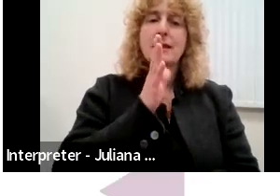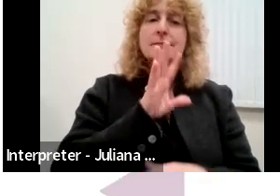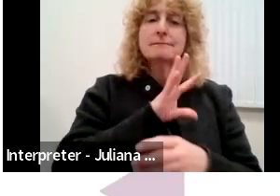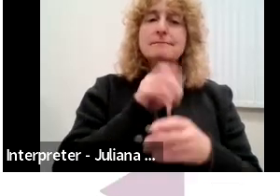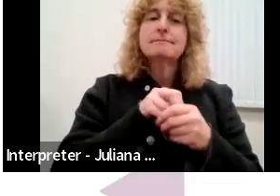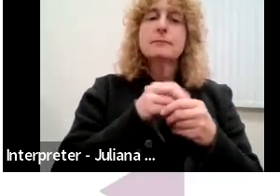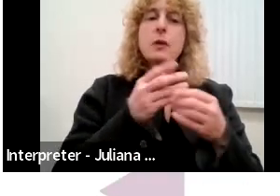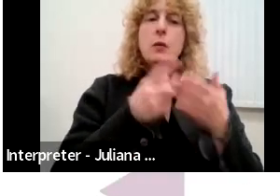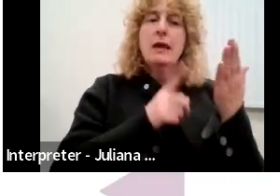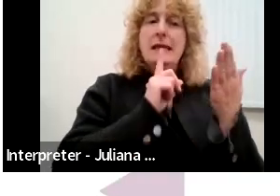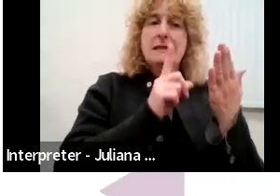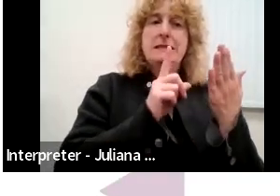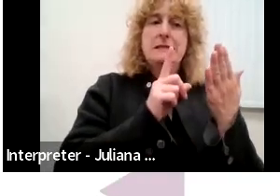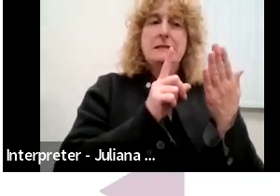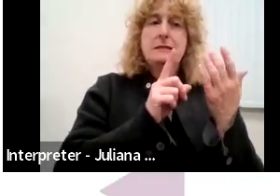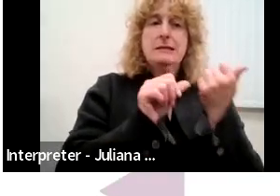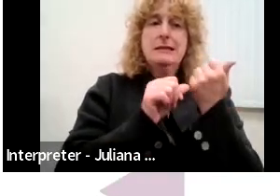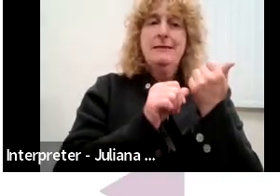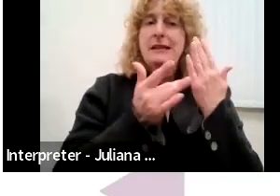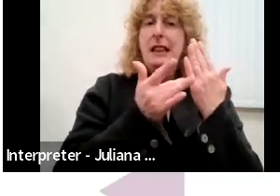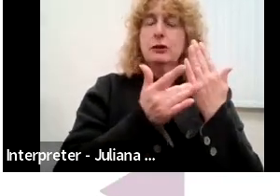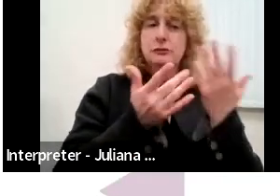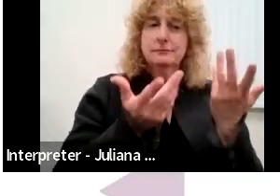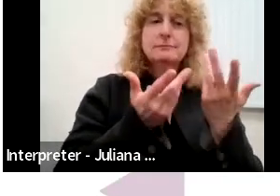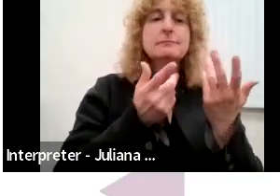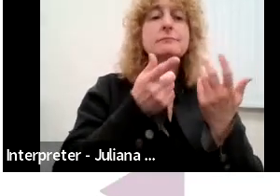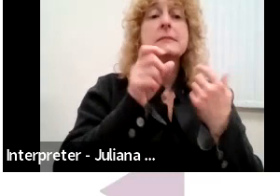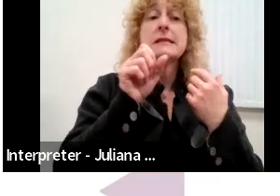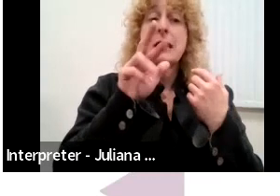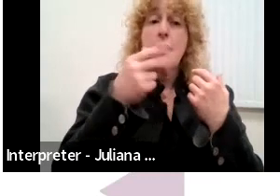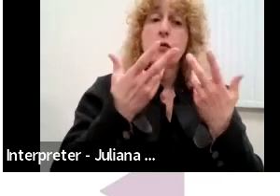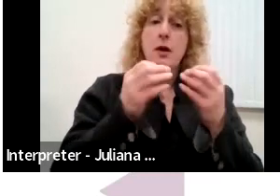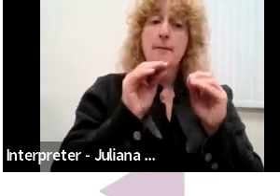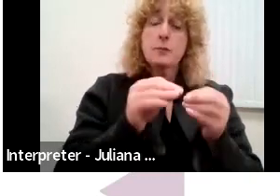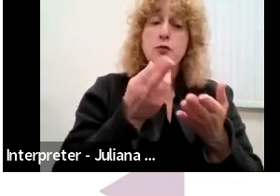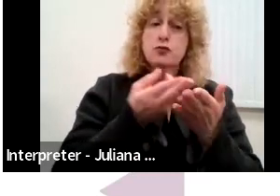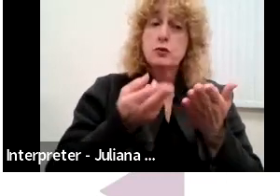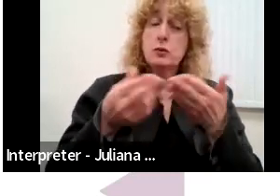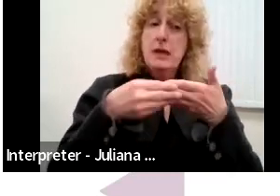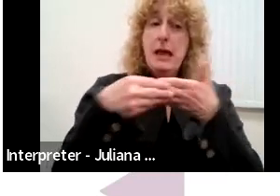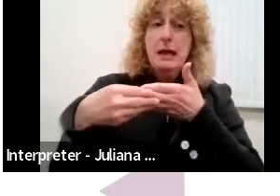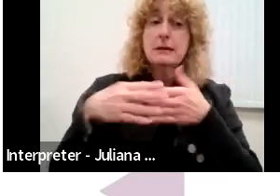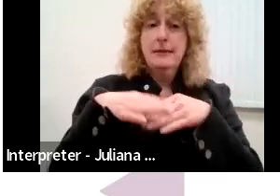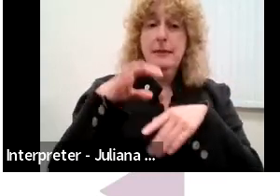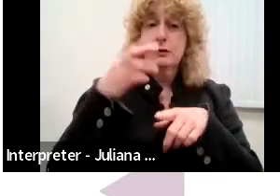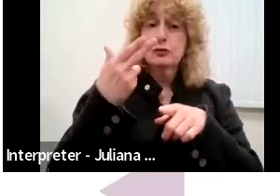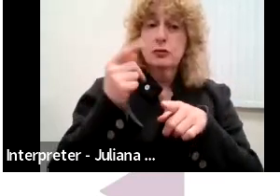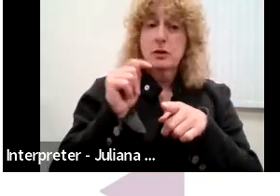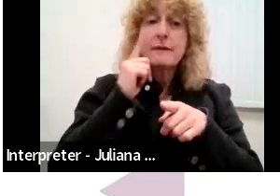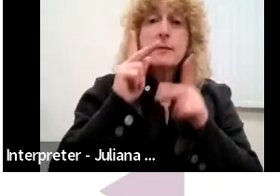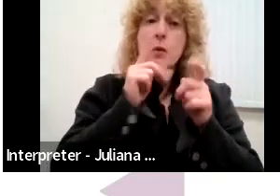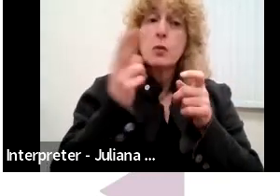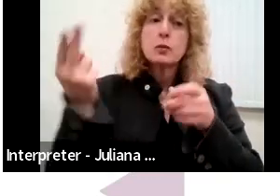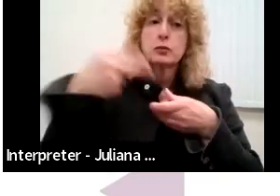is assistive technology. Sarah, if you want to put the resource guide in the chat for those that may have joined